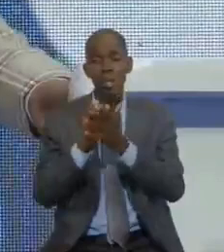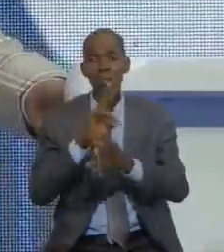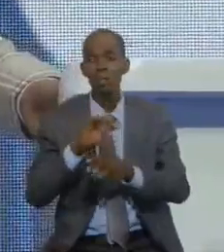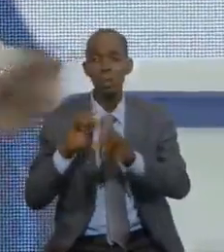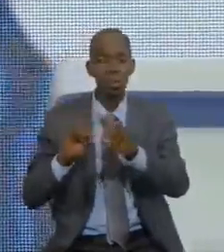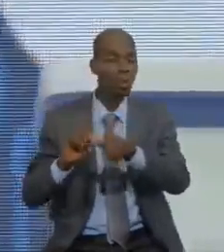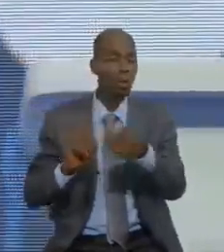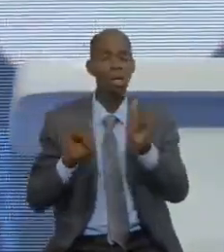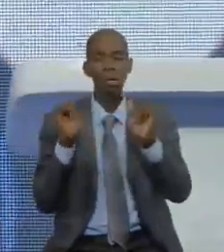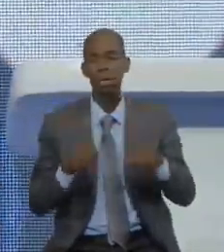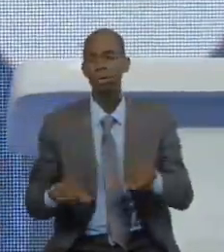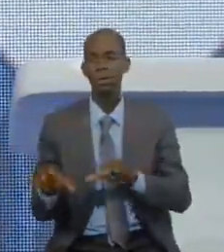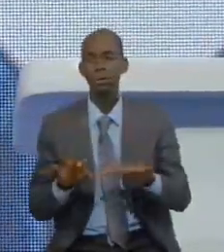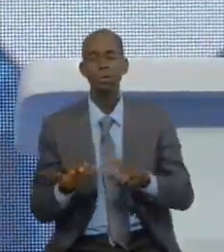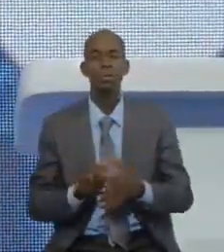do.